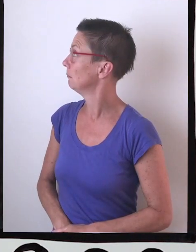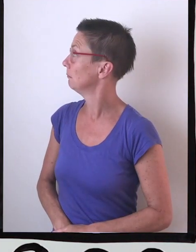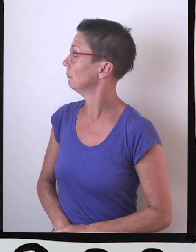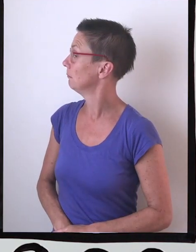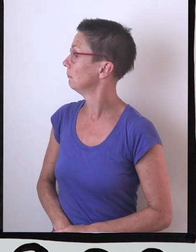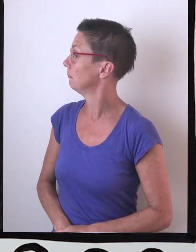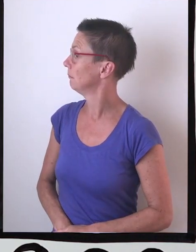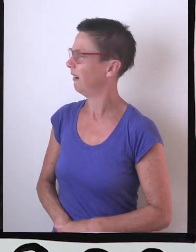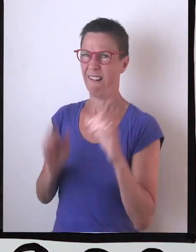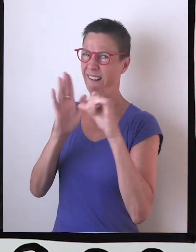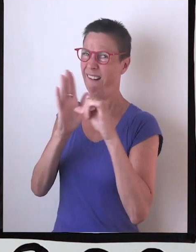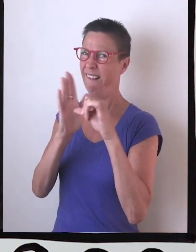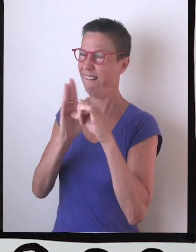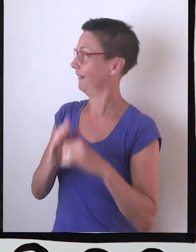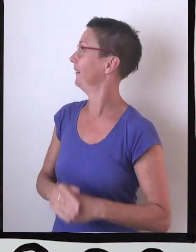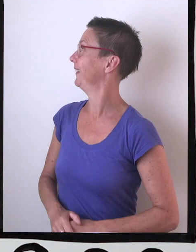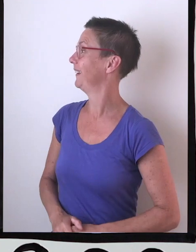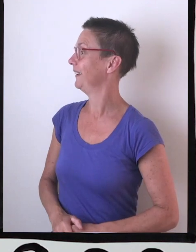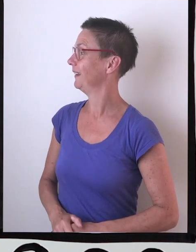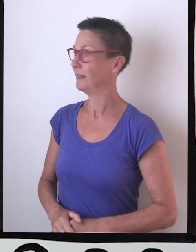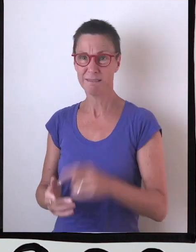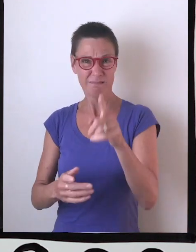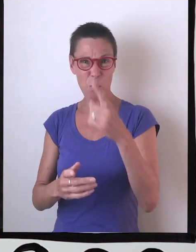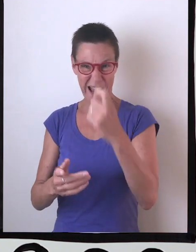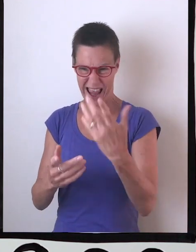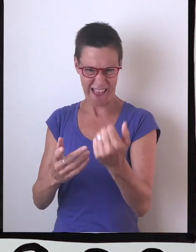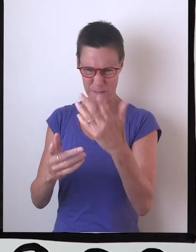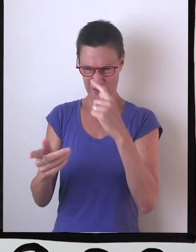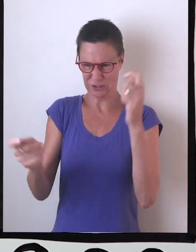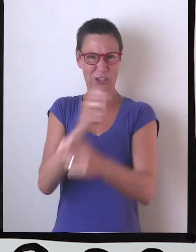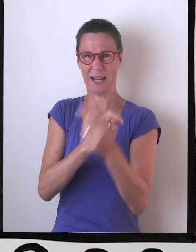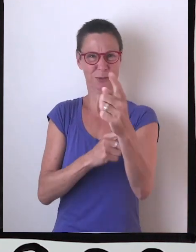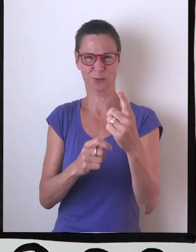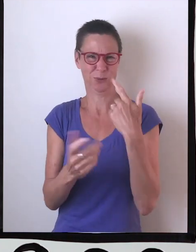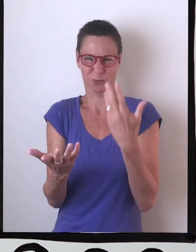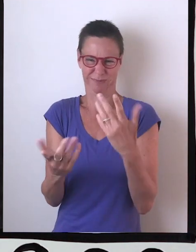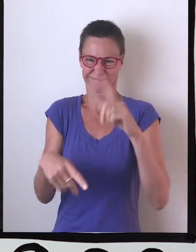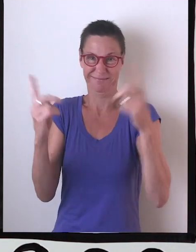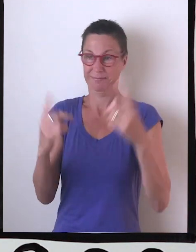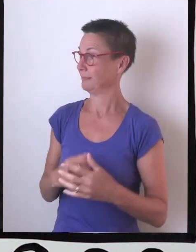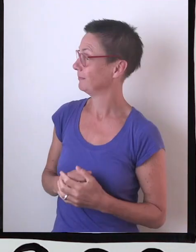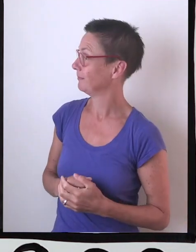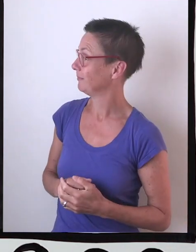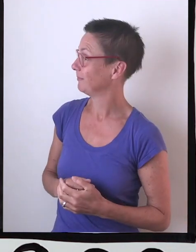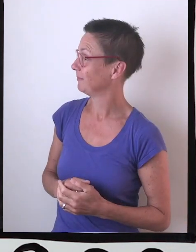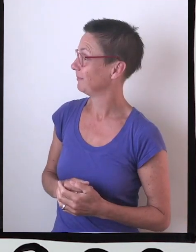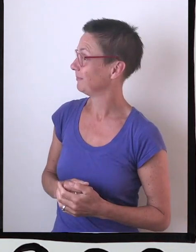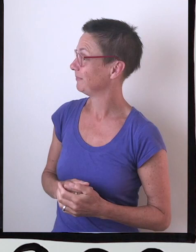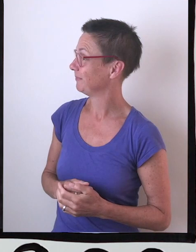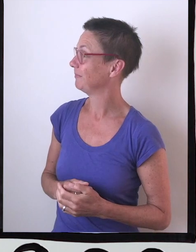over the high ten, that's a tricky one, because you can change them as you go and make them up to suit you. Let's try fist